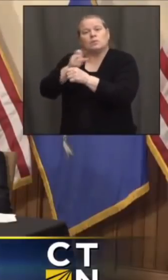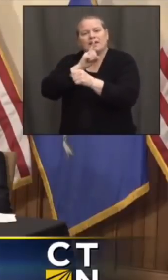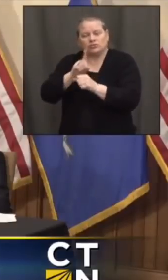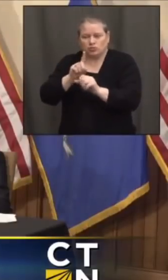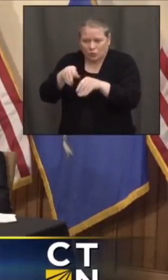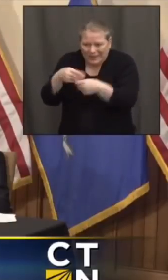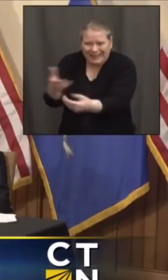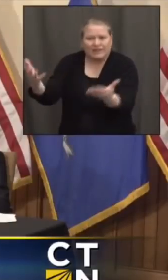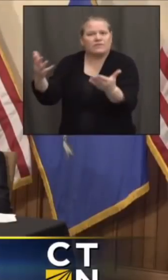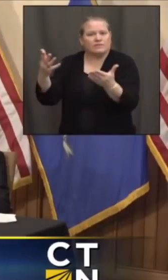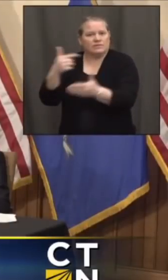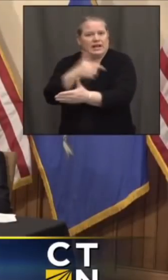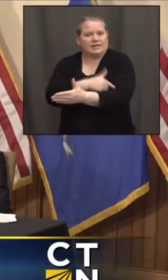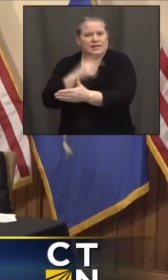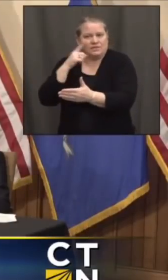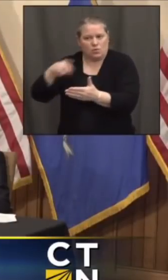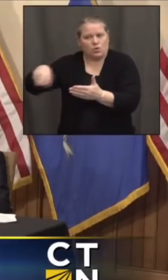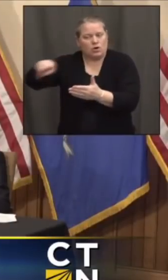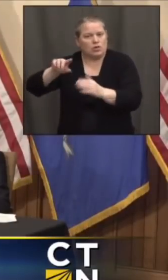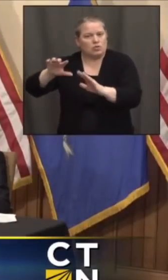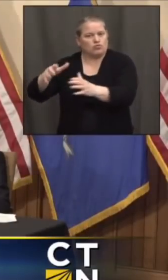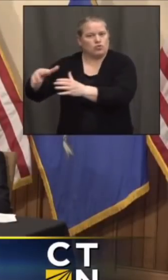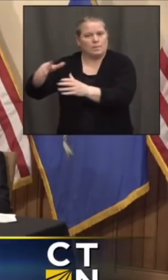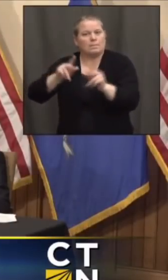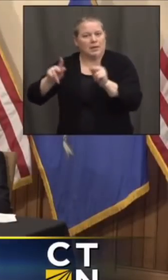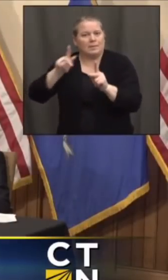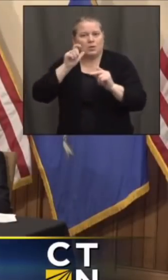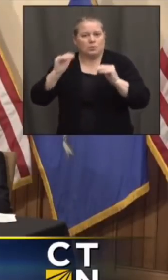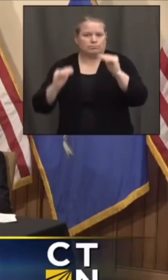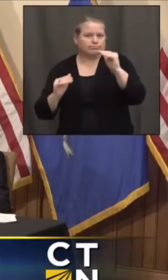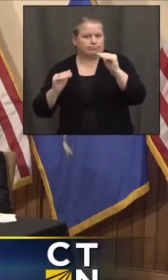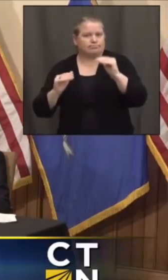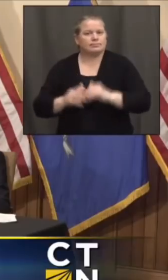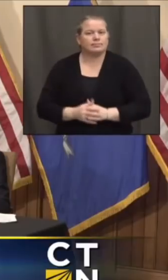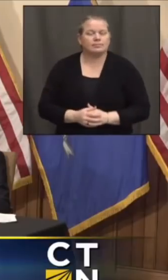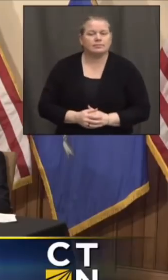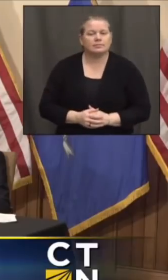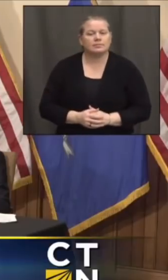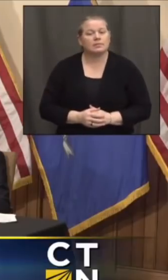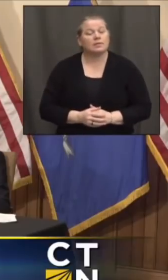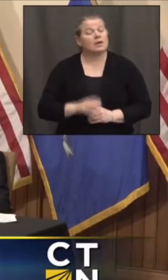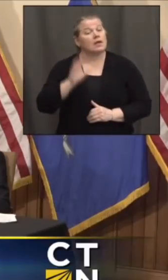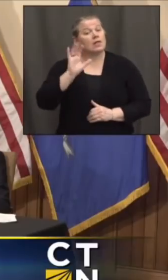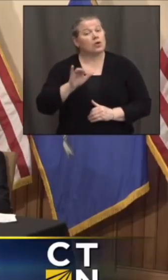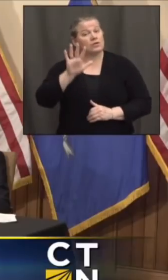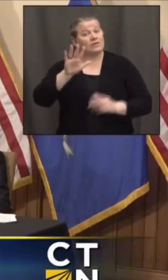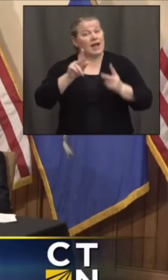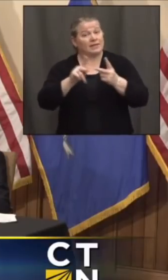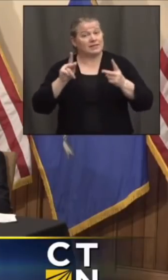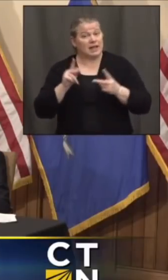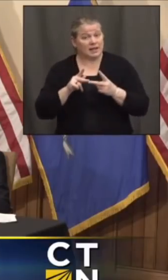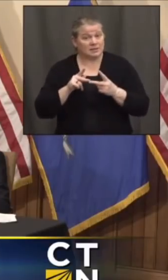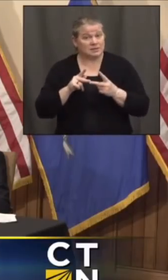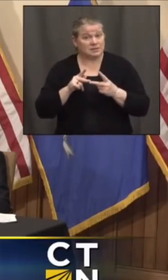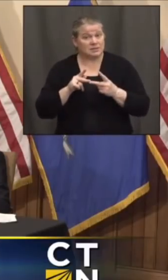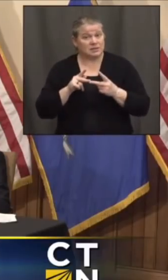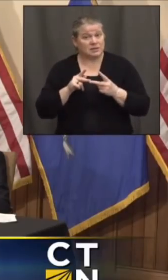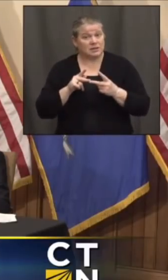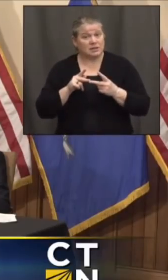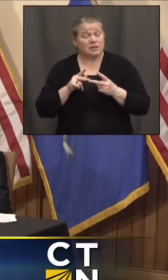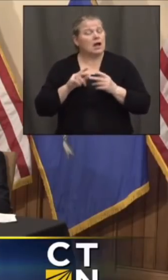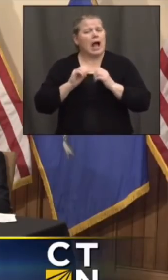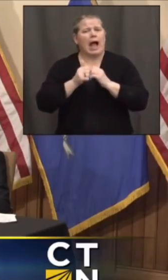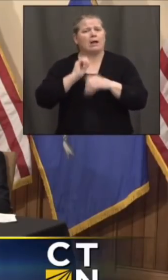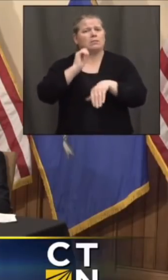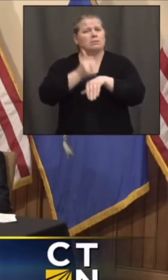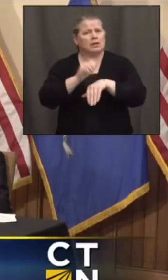And the 5 sites that you mentioned that are going to be mass vaccination sites, are they going to be, if people call the 211 line